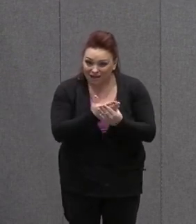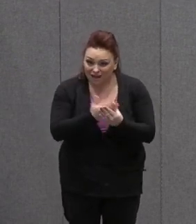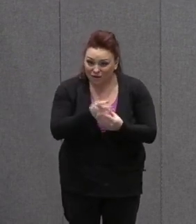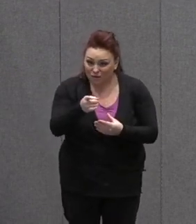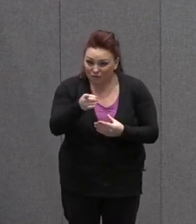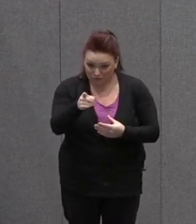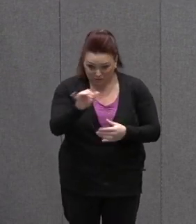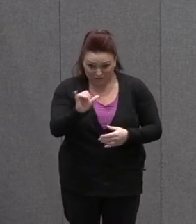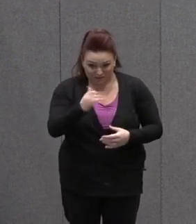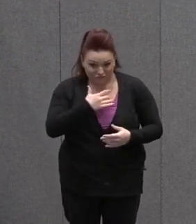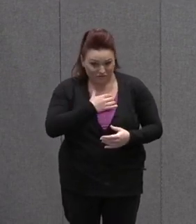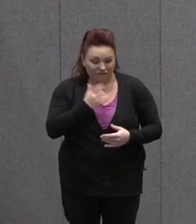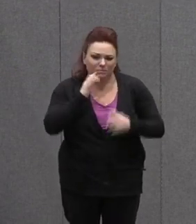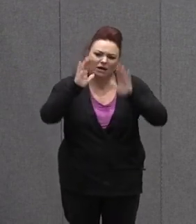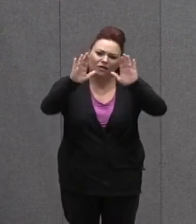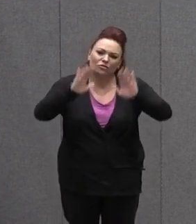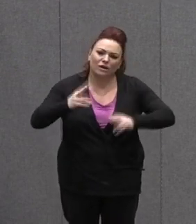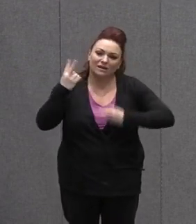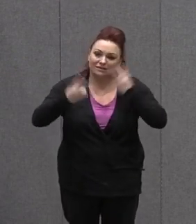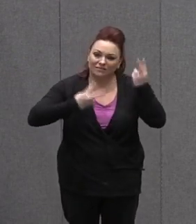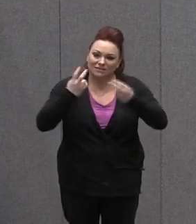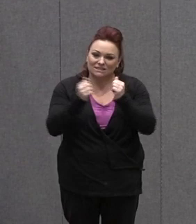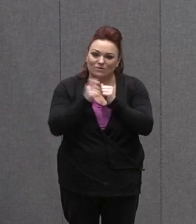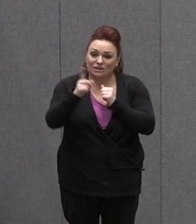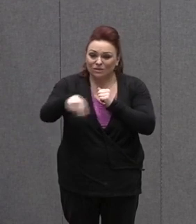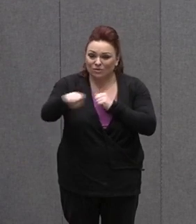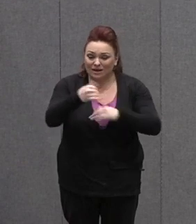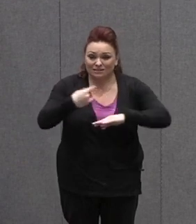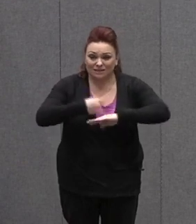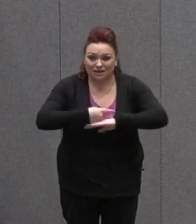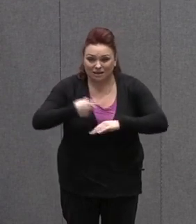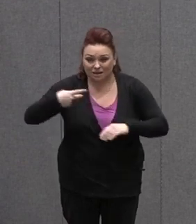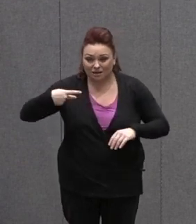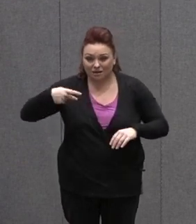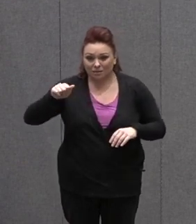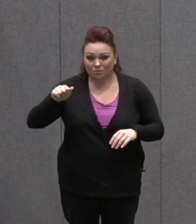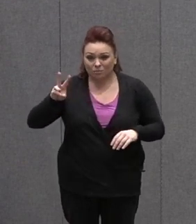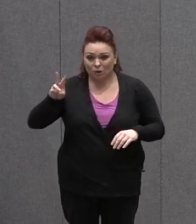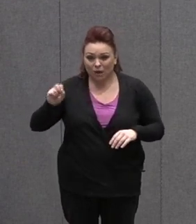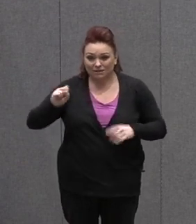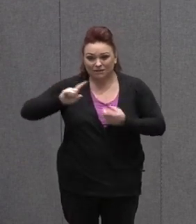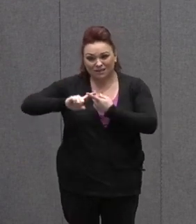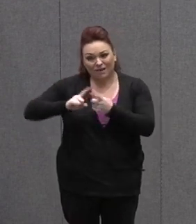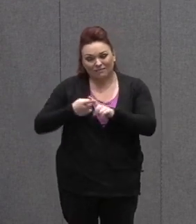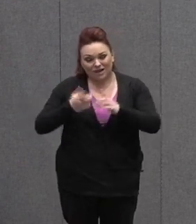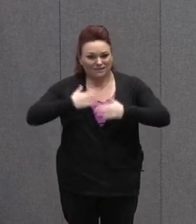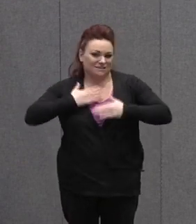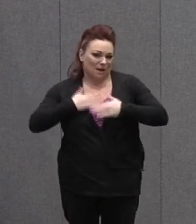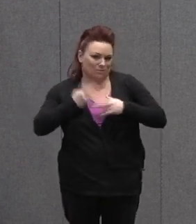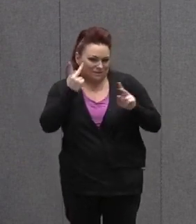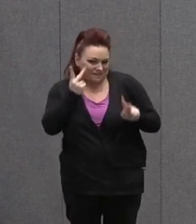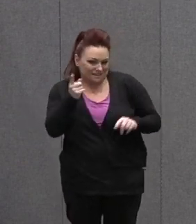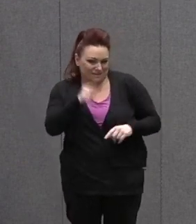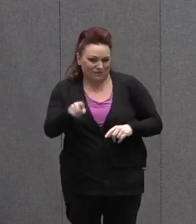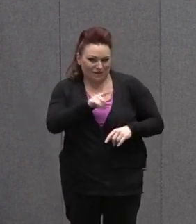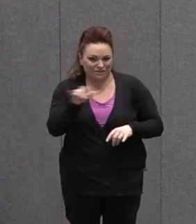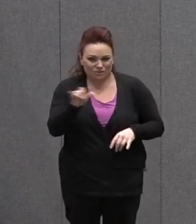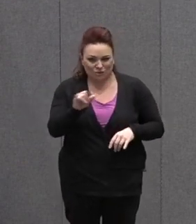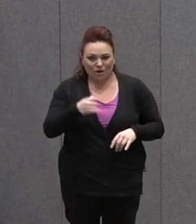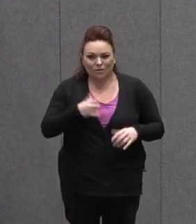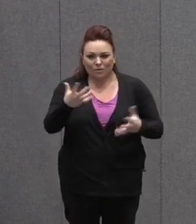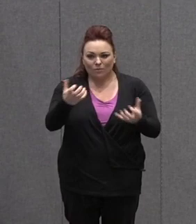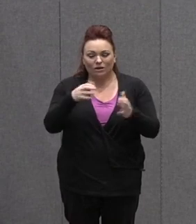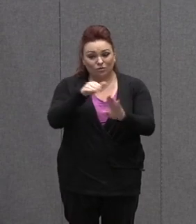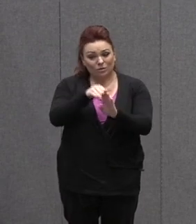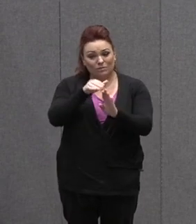It has been great to visit with you guys today. Paz is our friend, and he is glad to see you too. I wanted